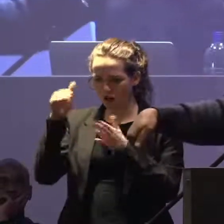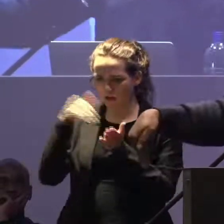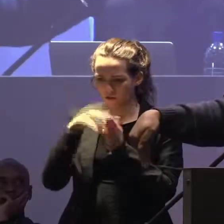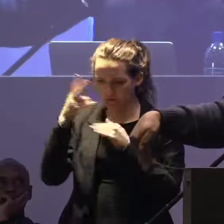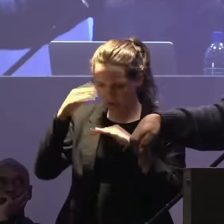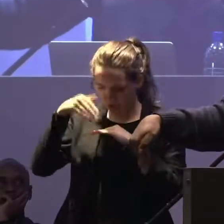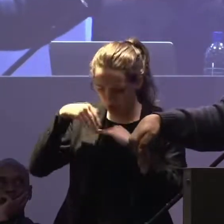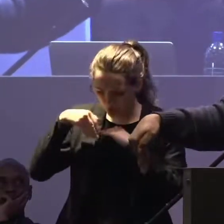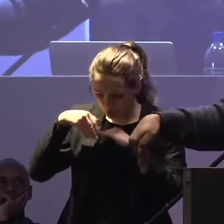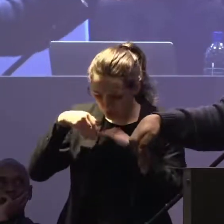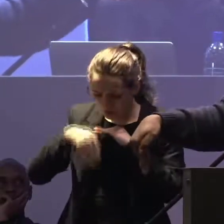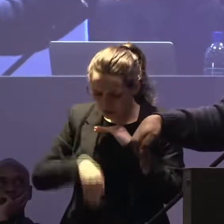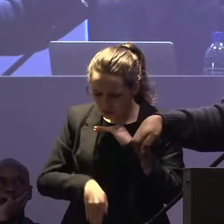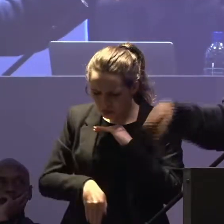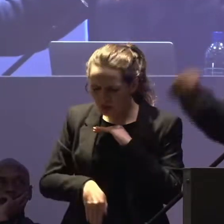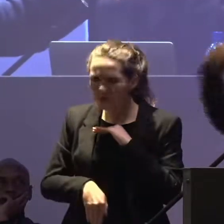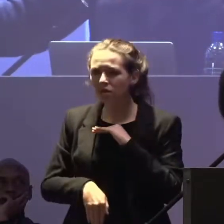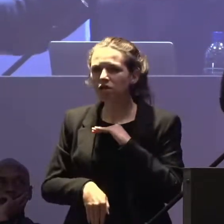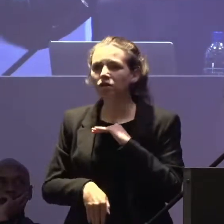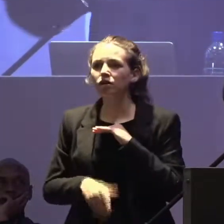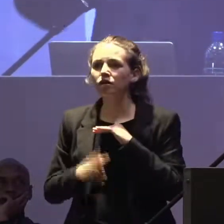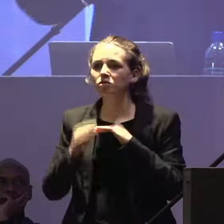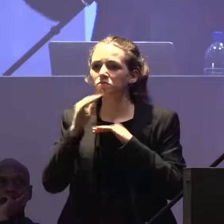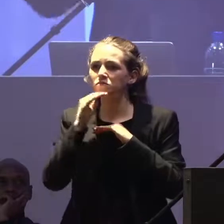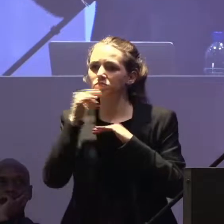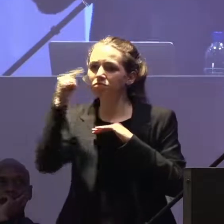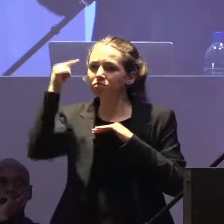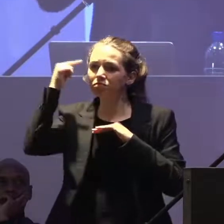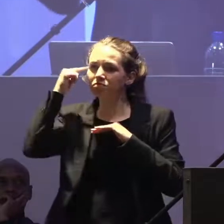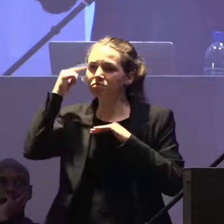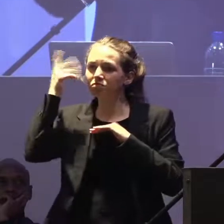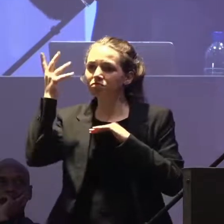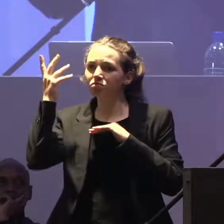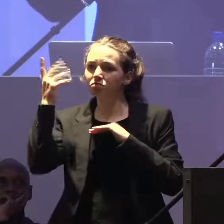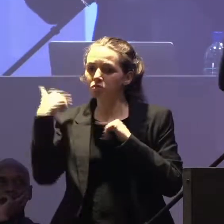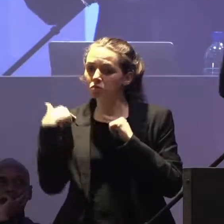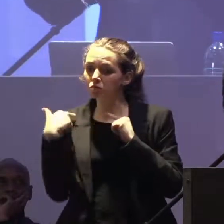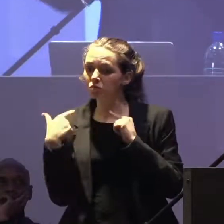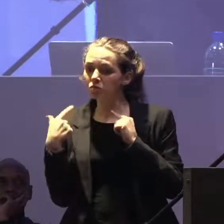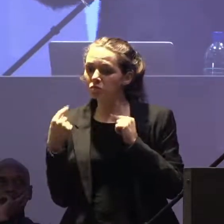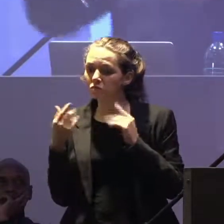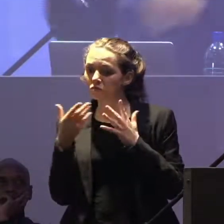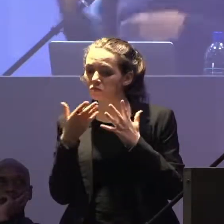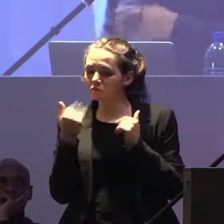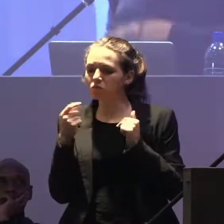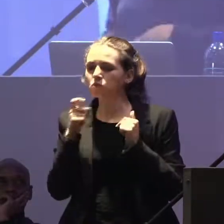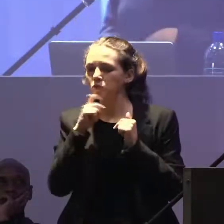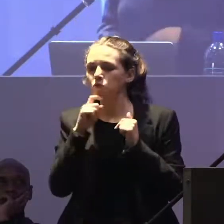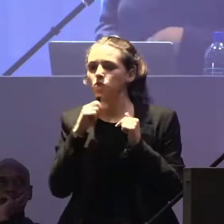cliff. But because they were resolute on doing what they were doing, they used a rope to go down.